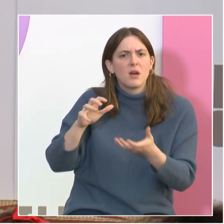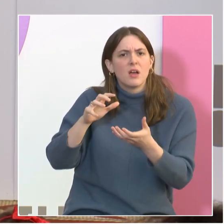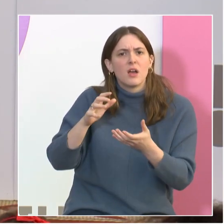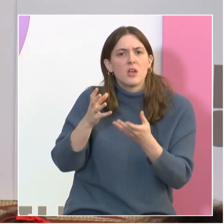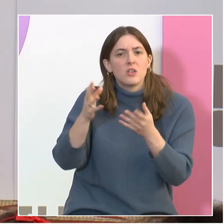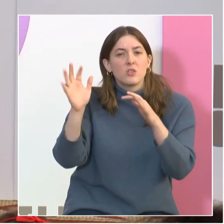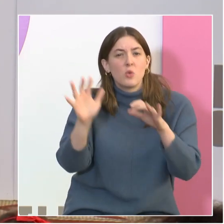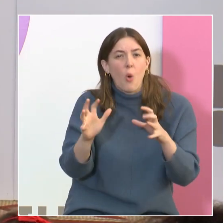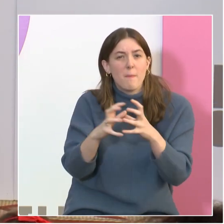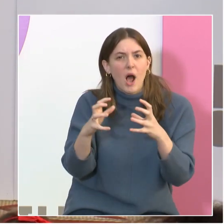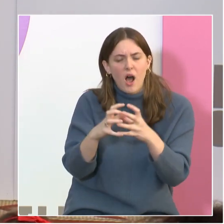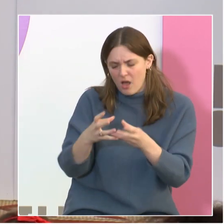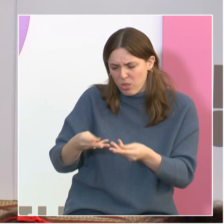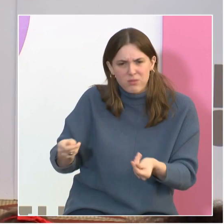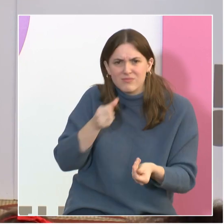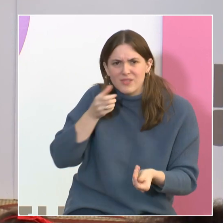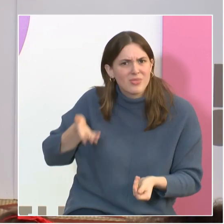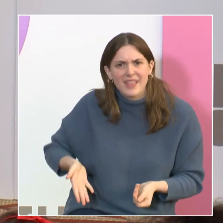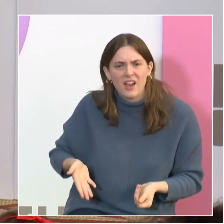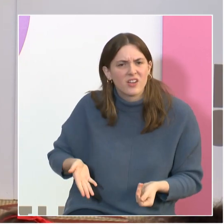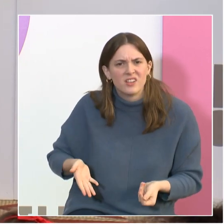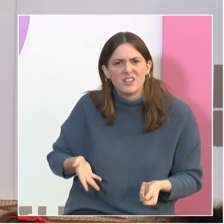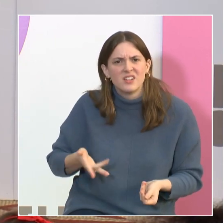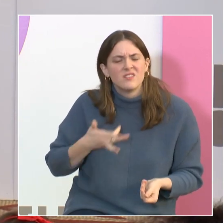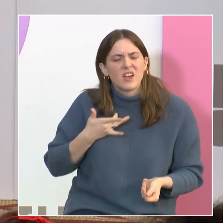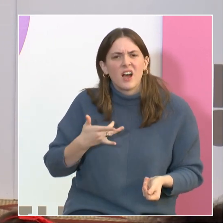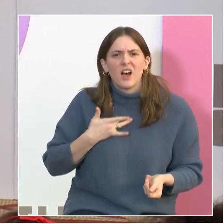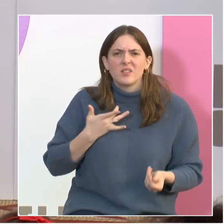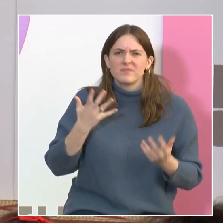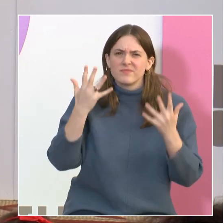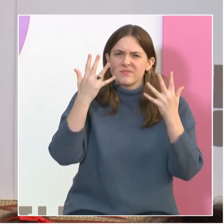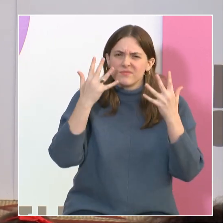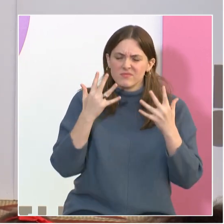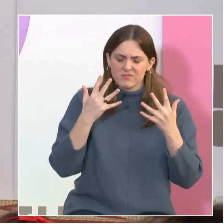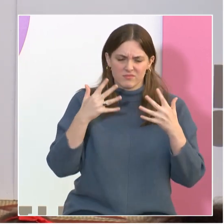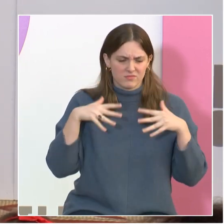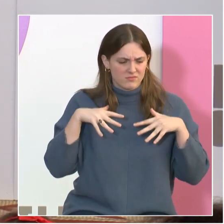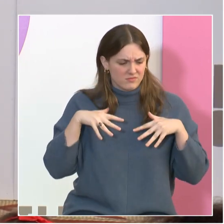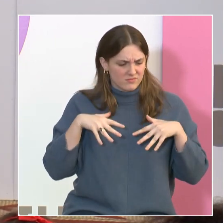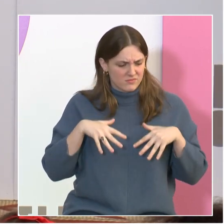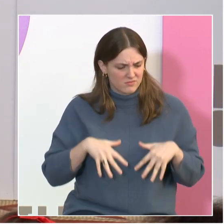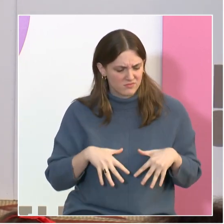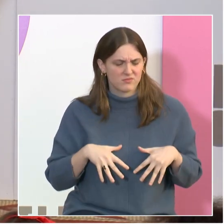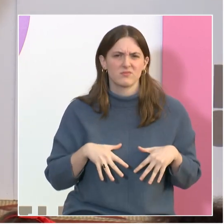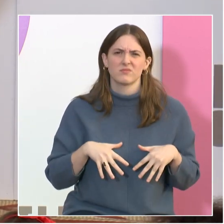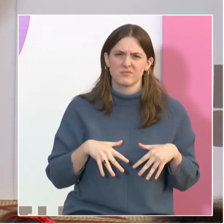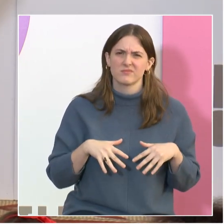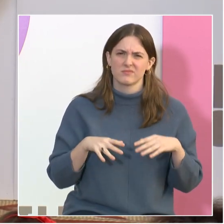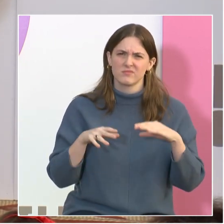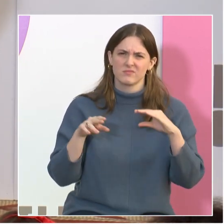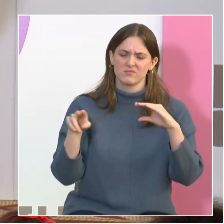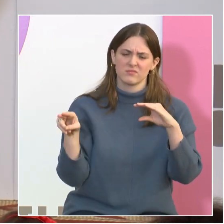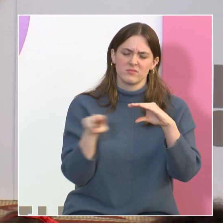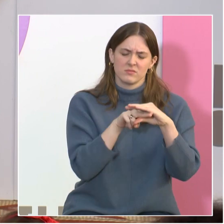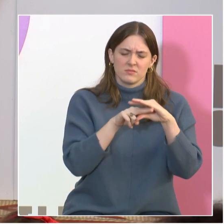was empty. He felt very sad.